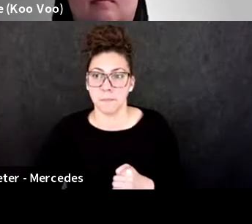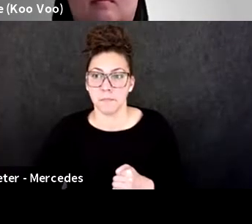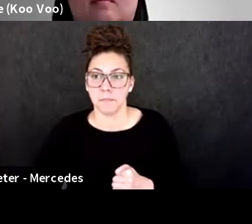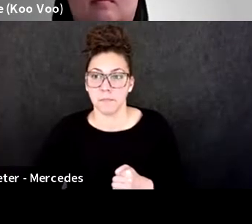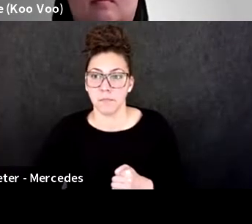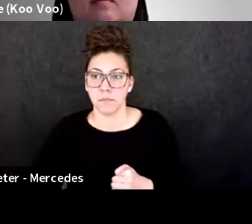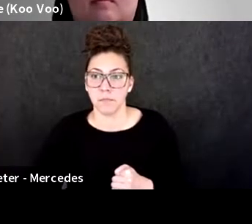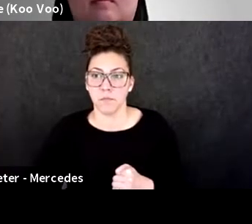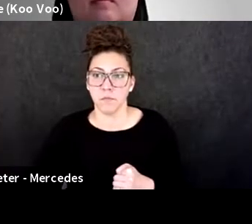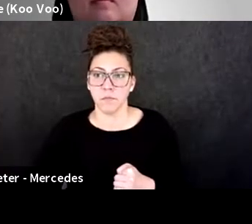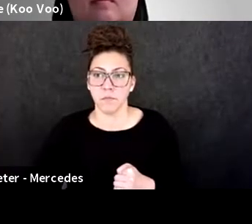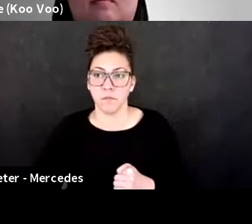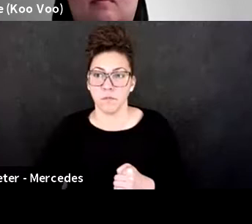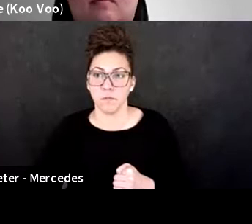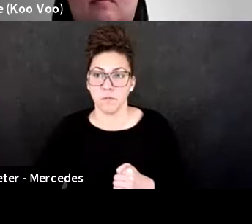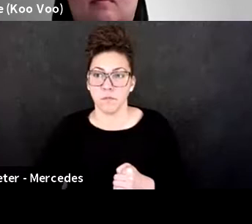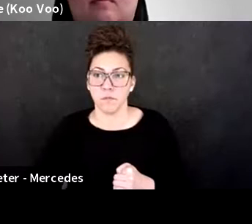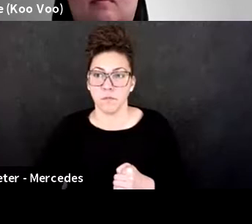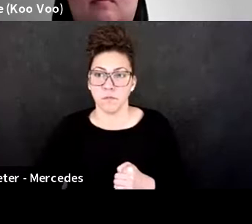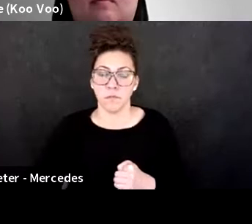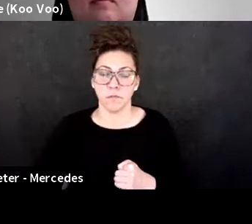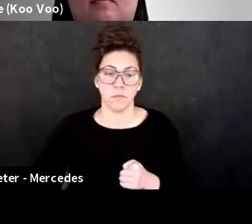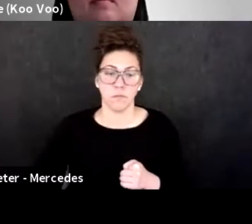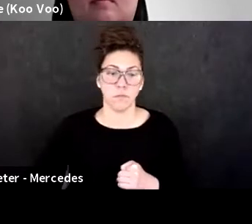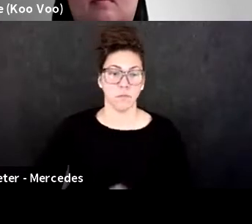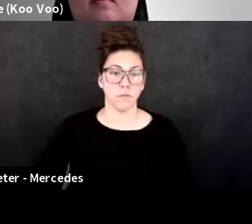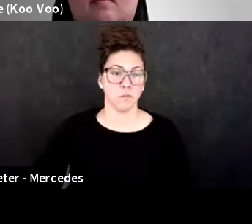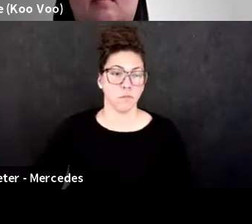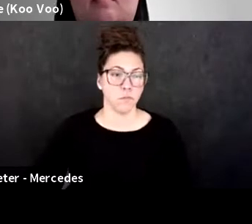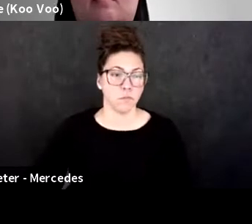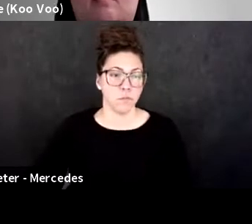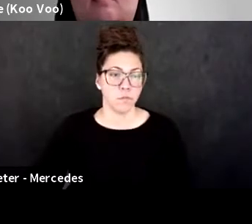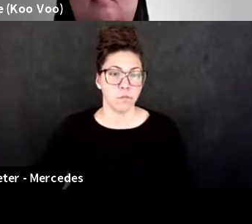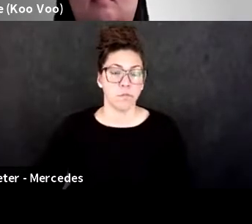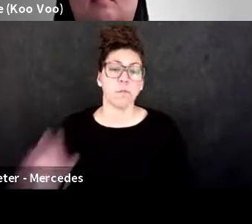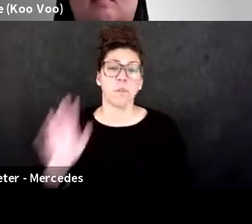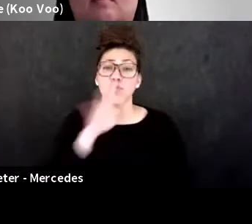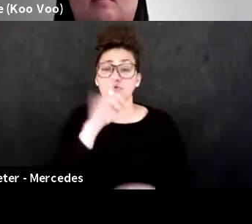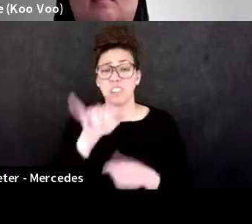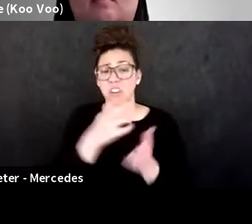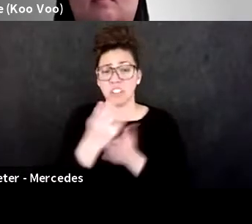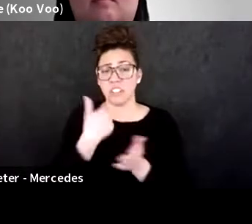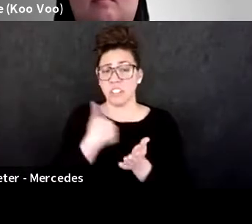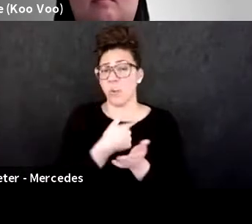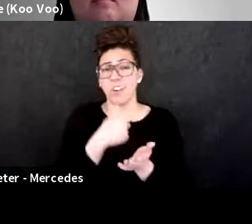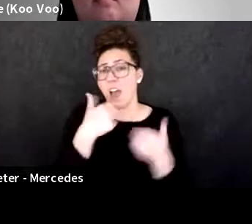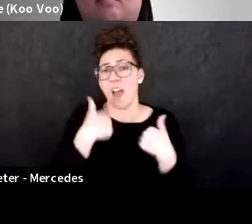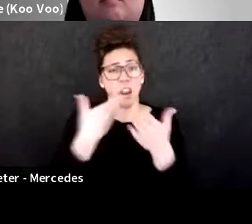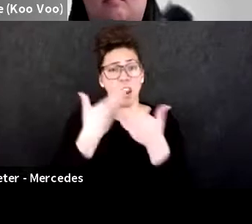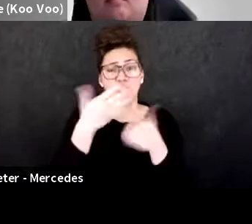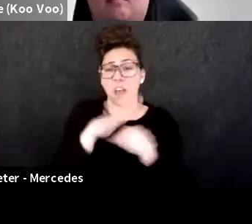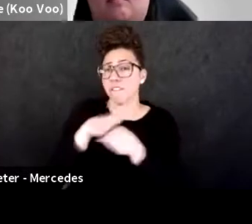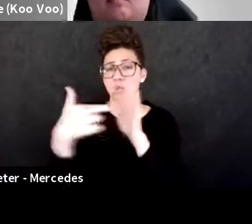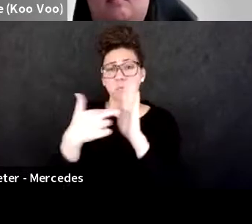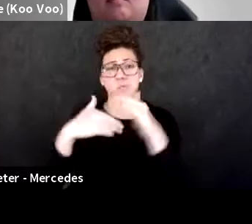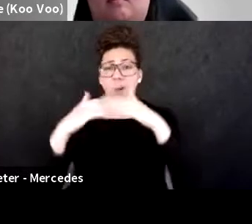in every ethnic category when it comes to our faculty, staff, and administrative ranks. So we need to do a better job. Our HR people are working